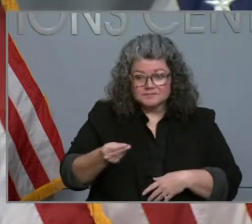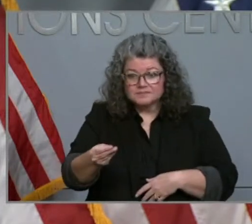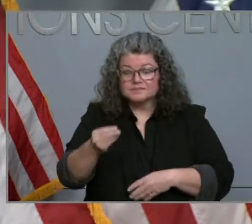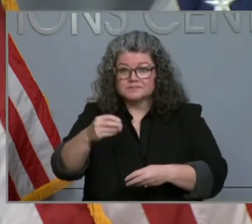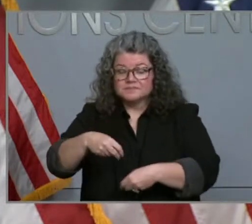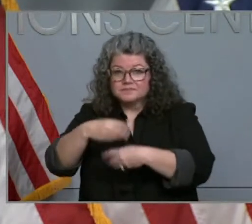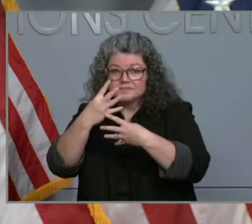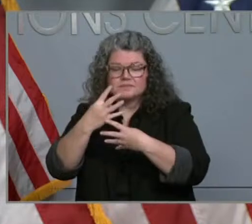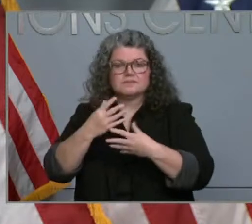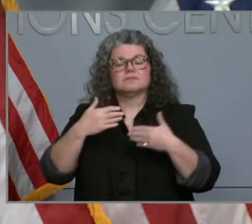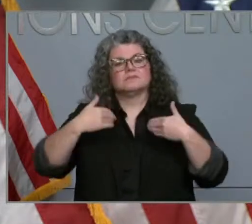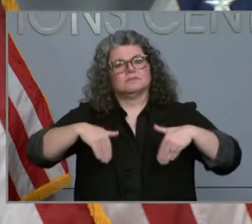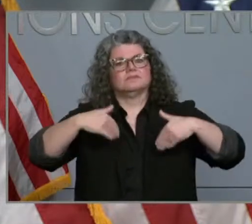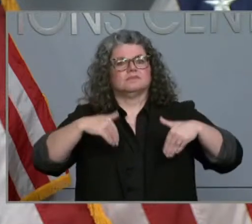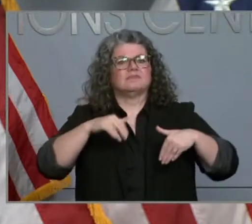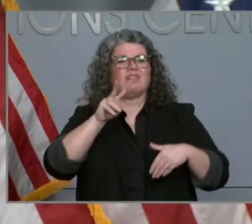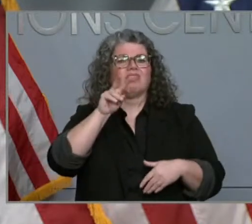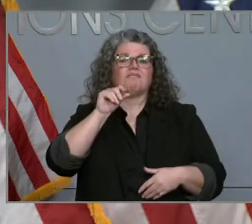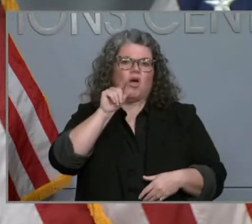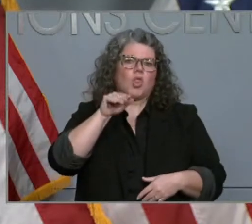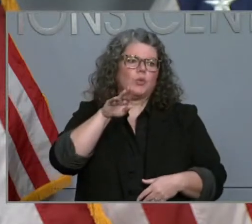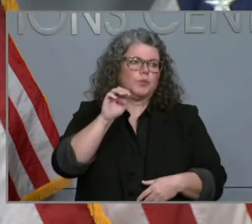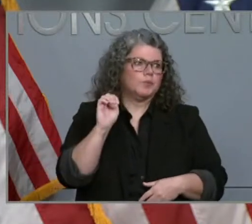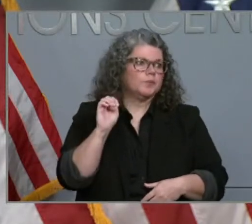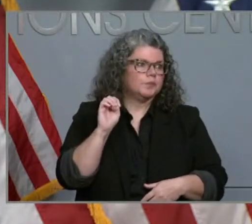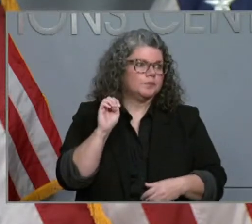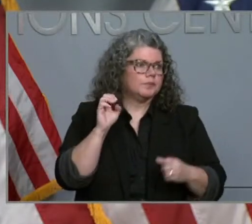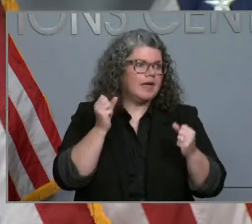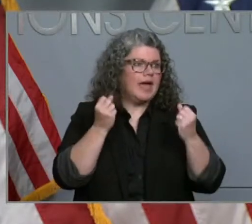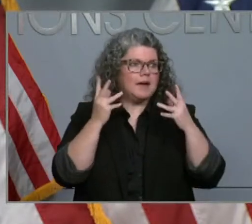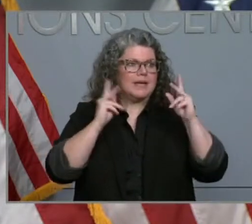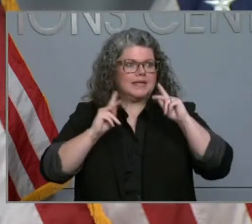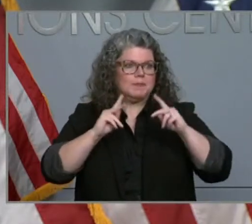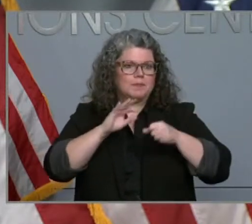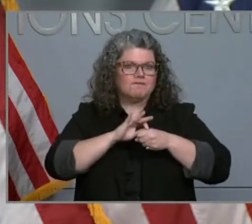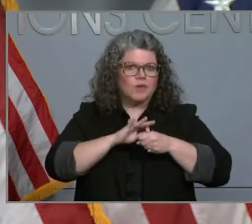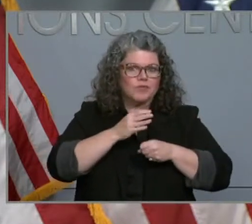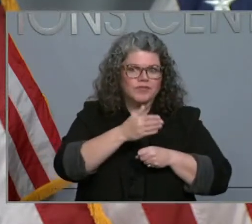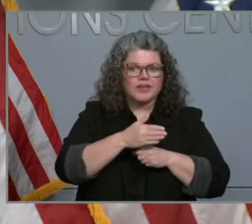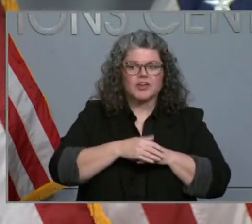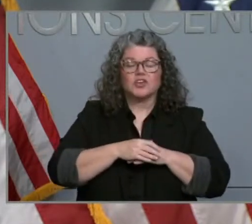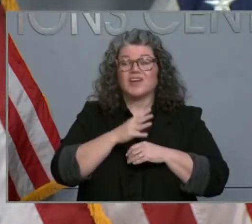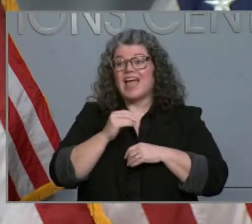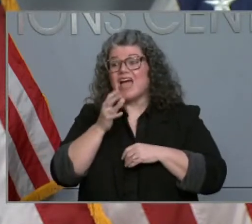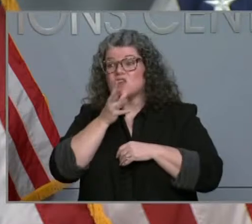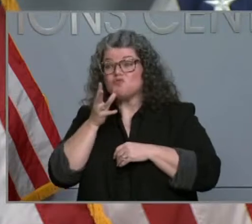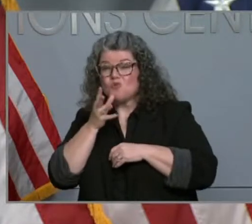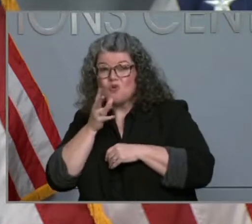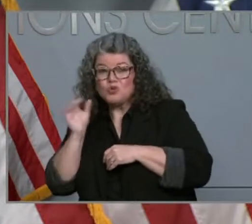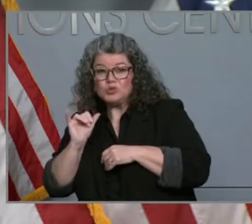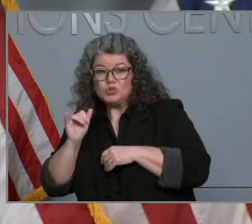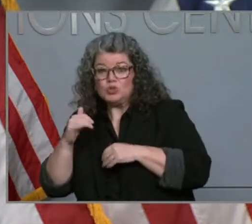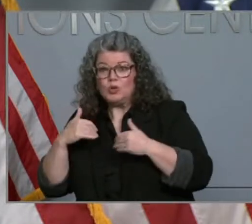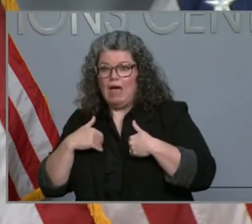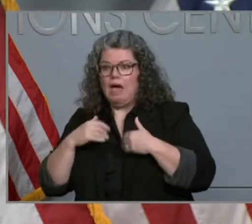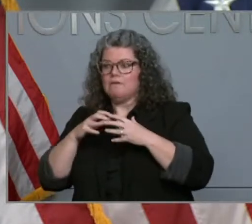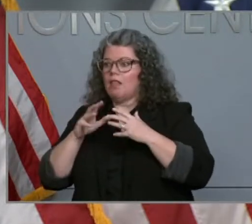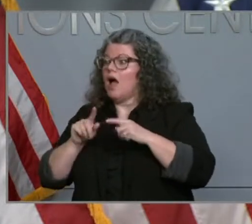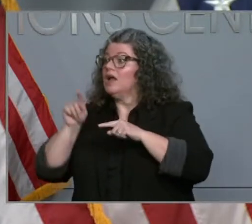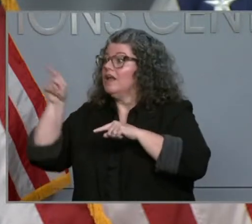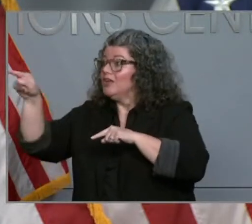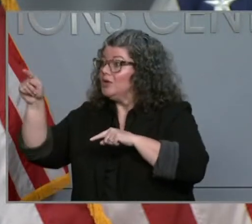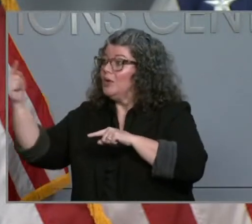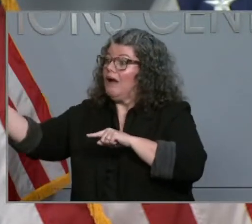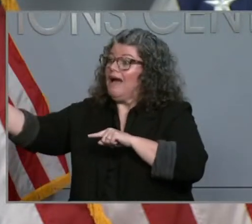board office. So just the volume in the larger counties is going to make a difference, as well as in the rural counties that have a lot of space to cover to bring